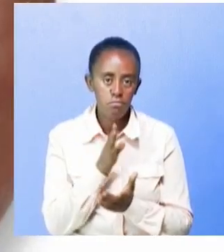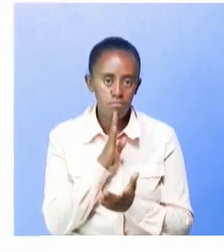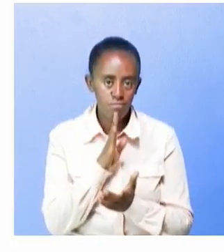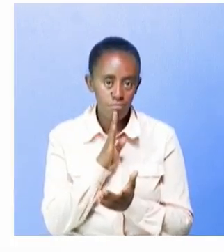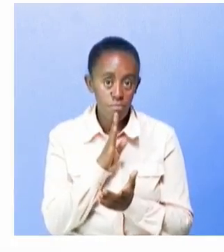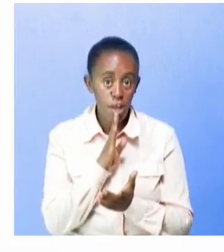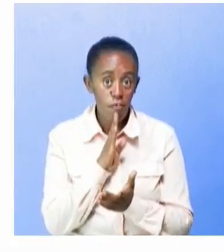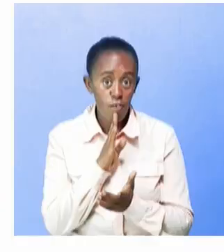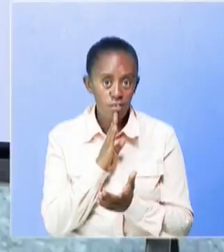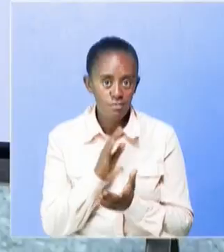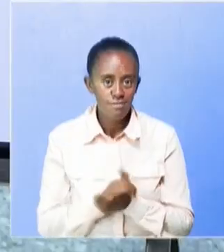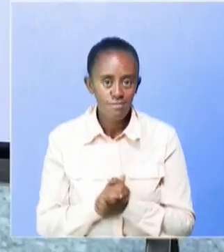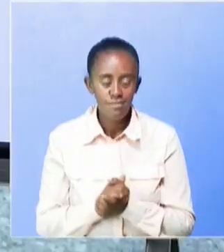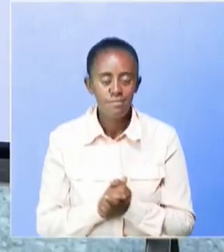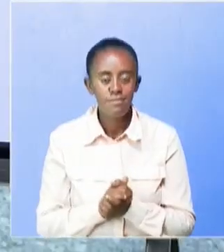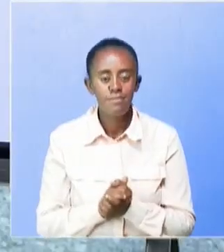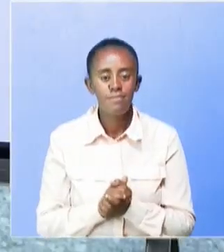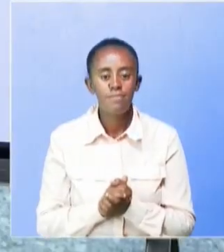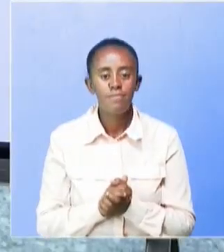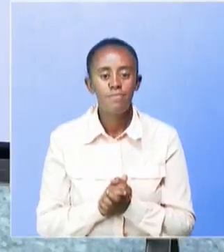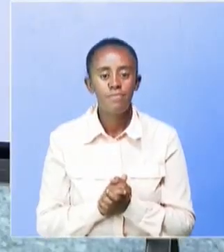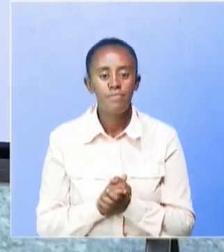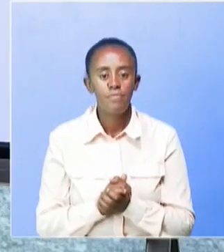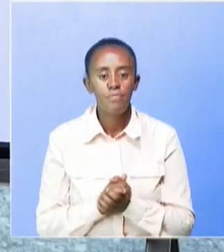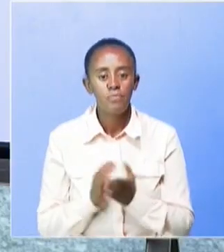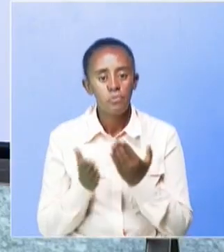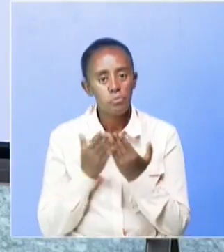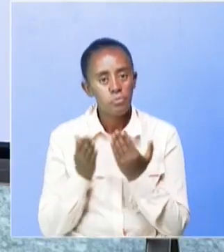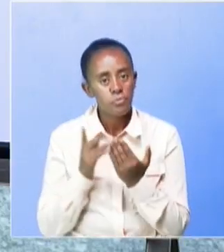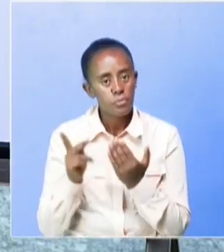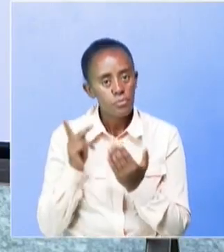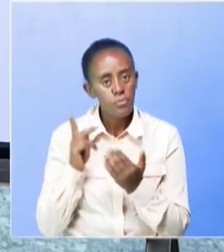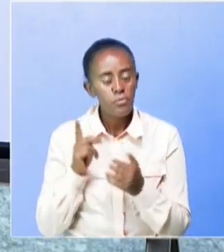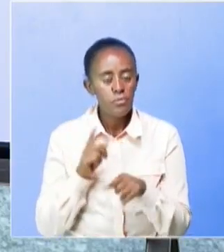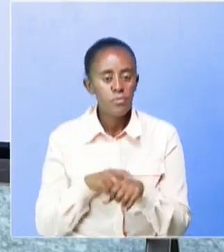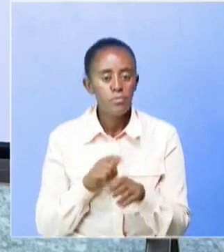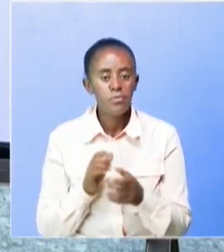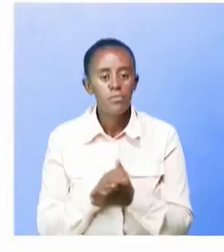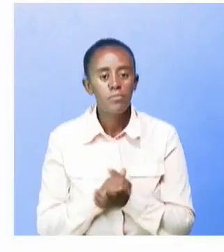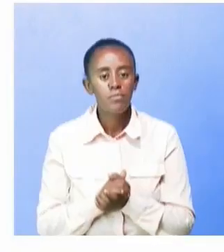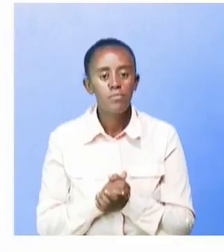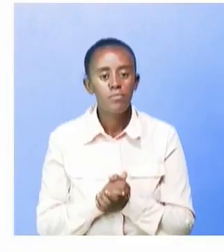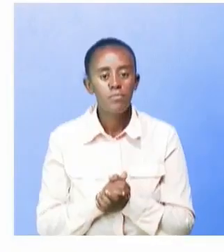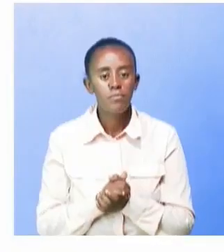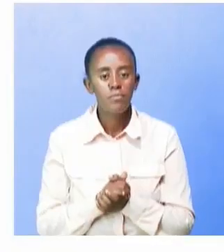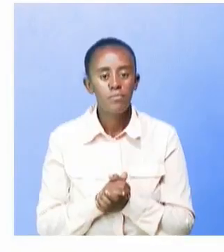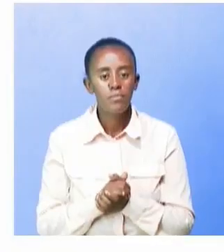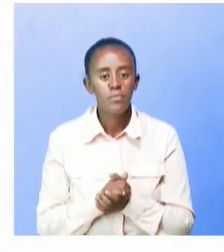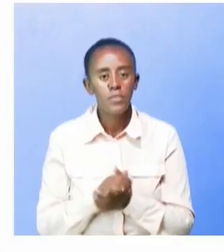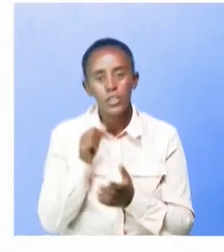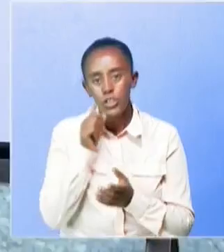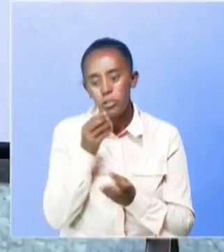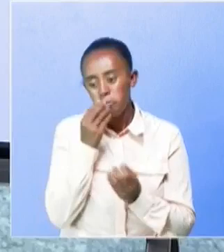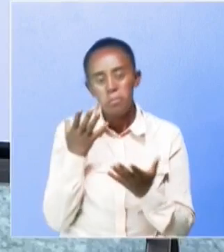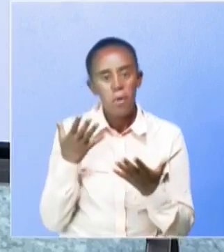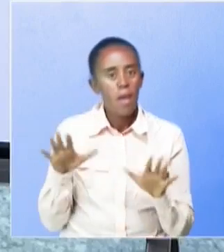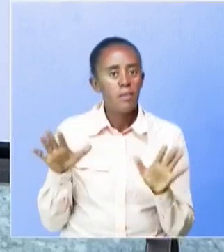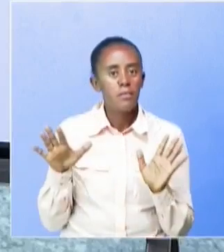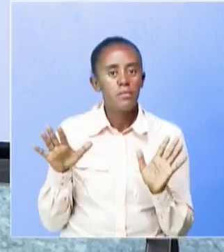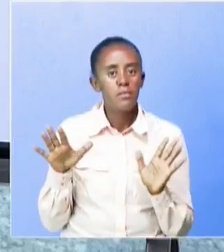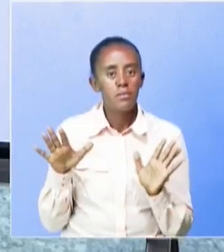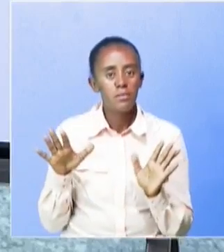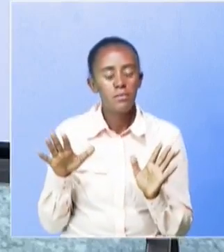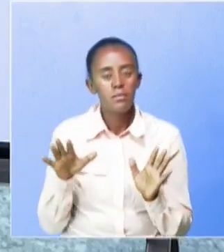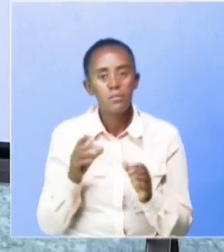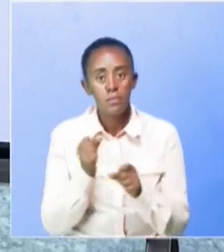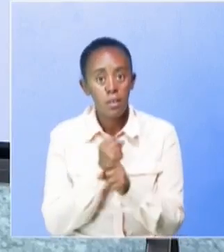She ate her breakfast. A simple past form. She ate. The past,